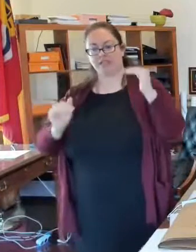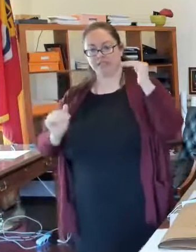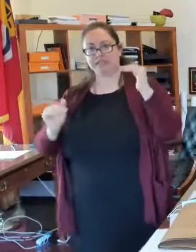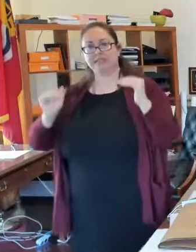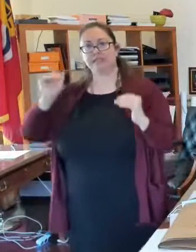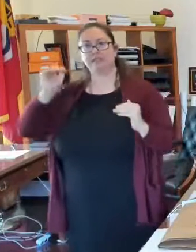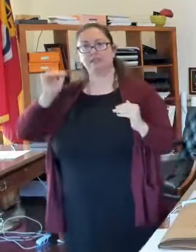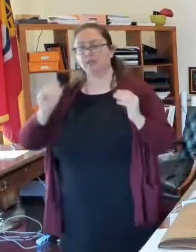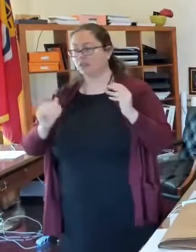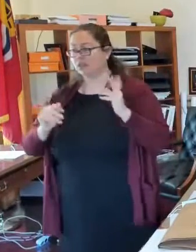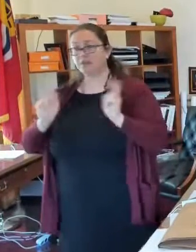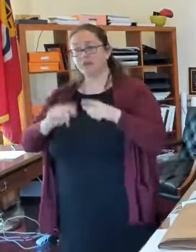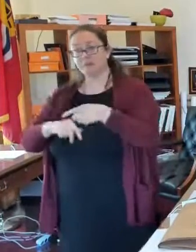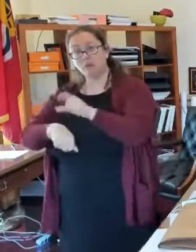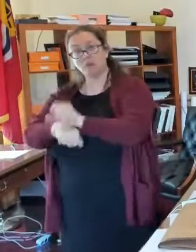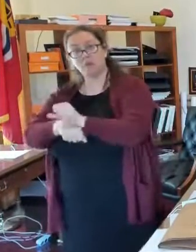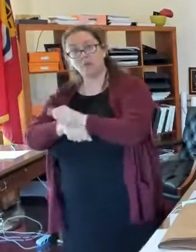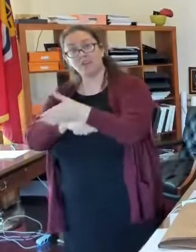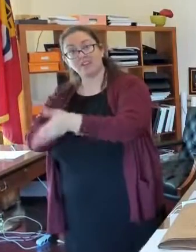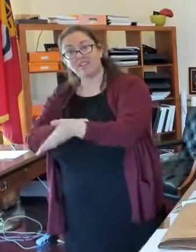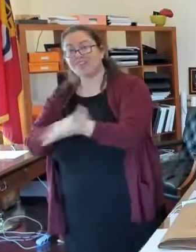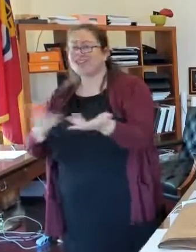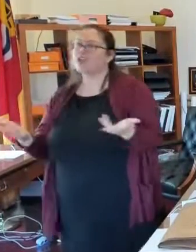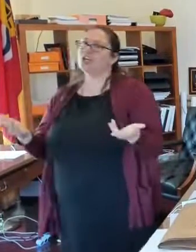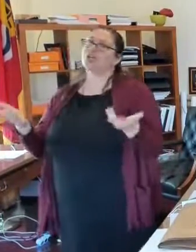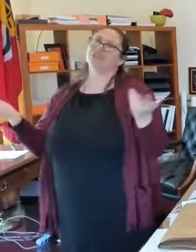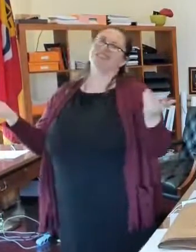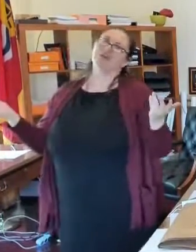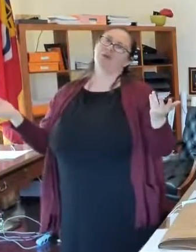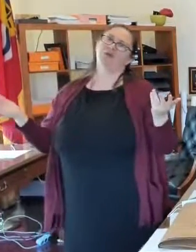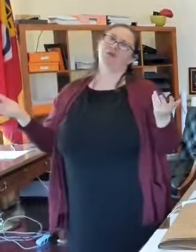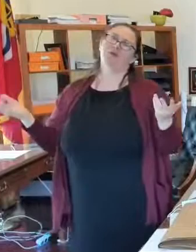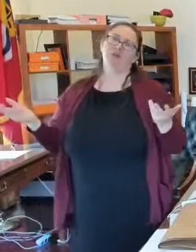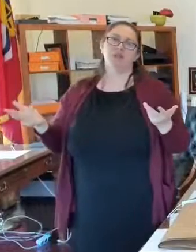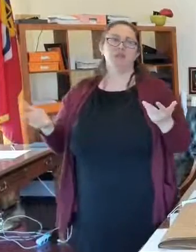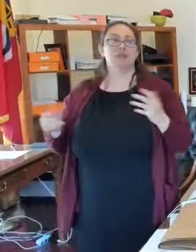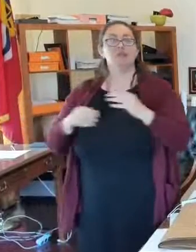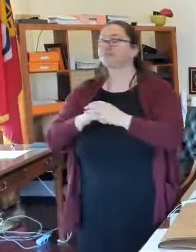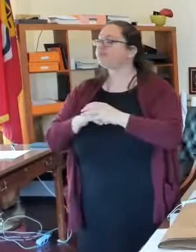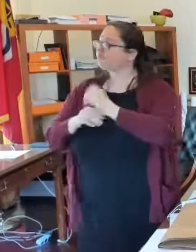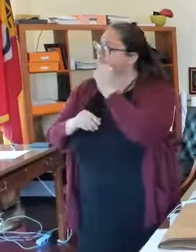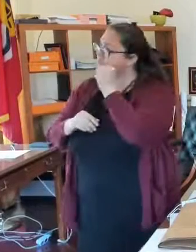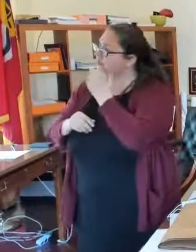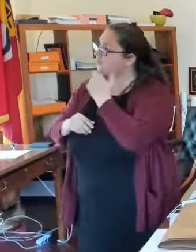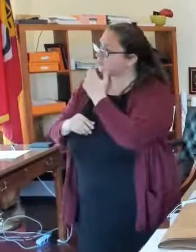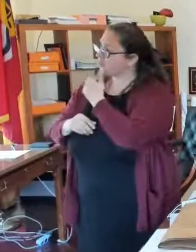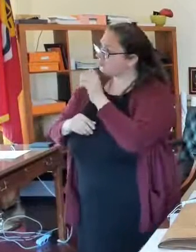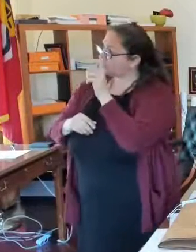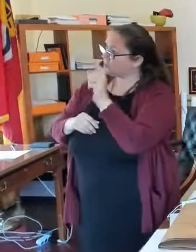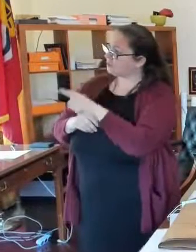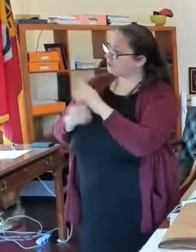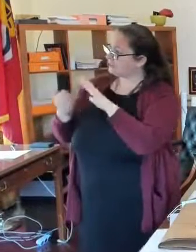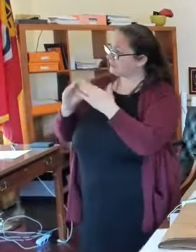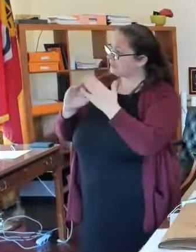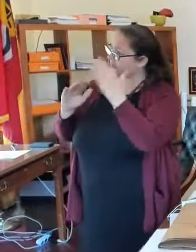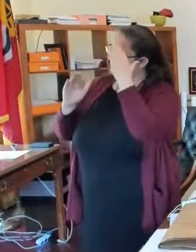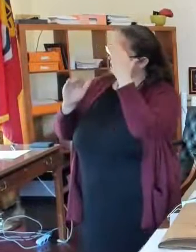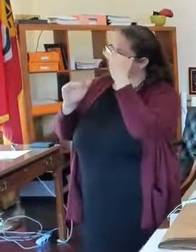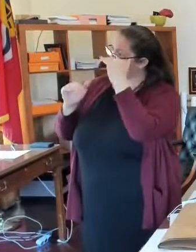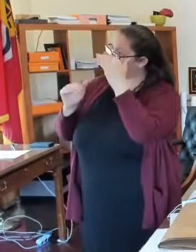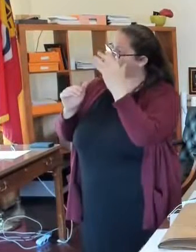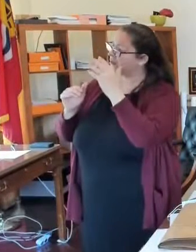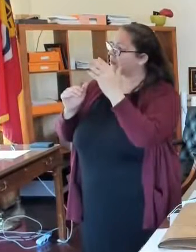for people who work in that industry. So. And then the other question related to bars and restaurants was, does the city anticipate that